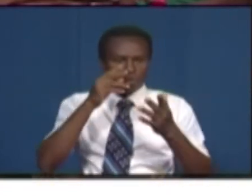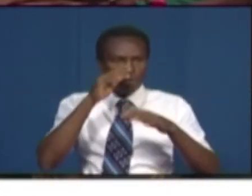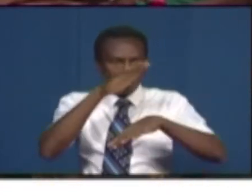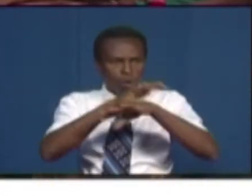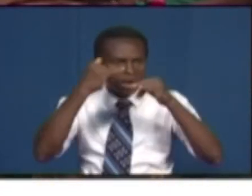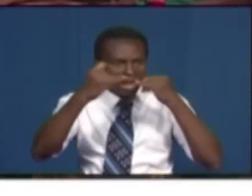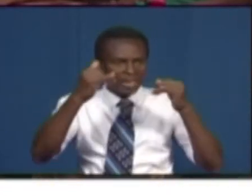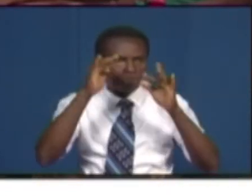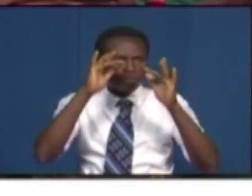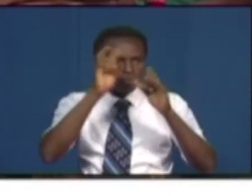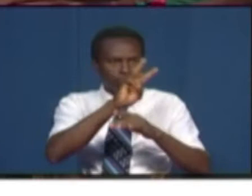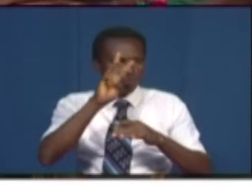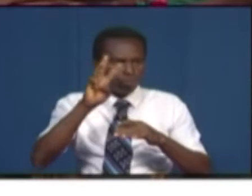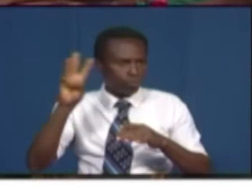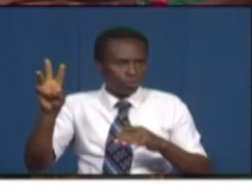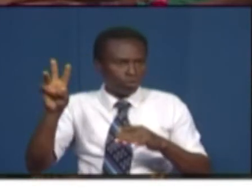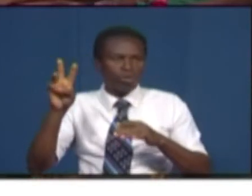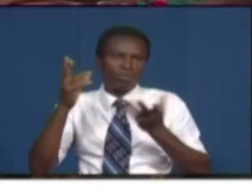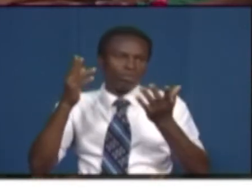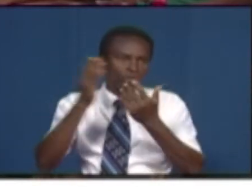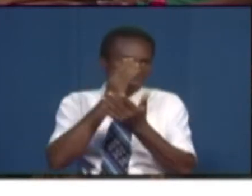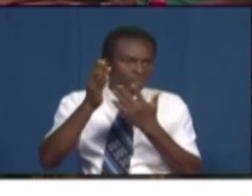engage with us. The number is